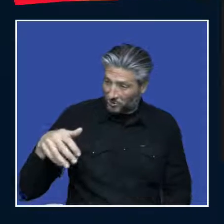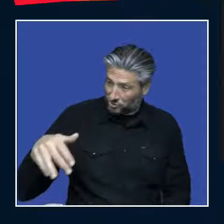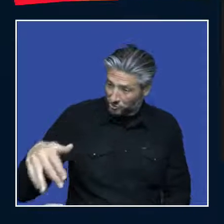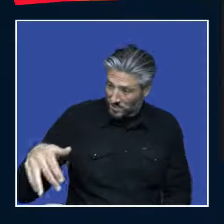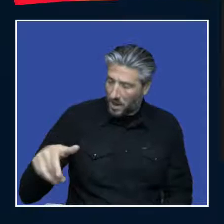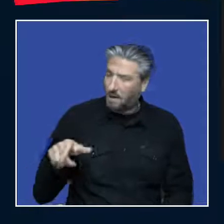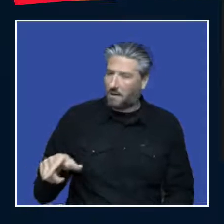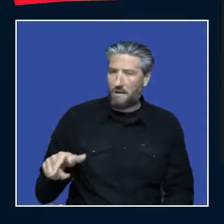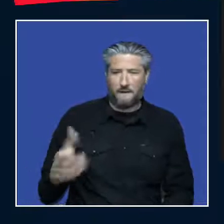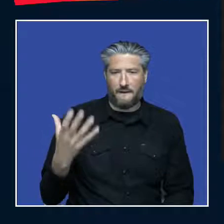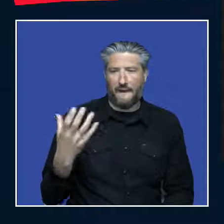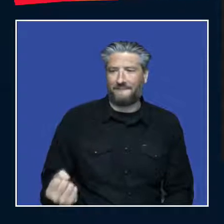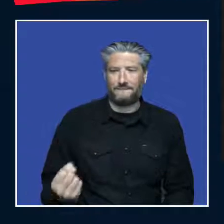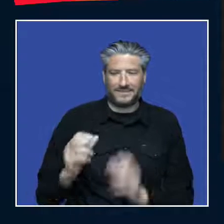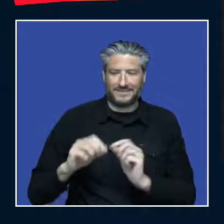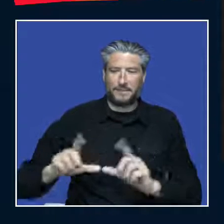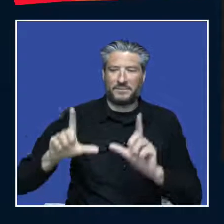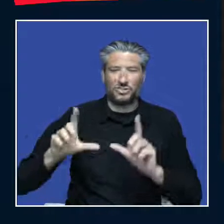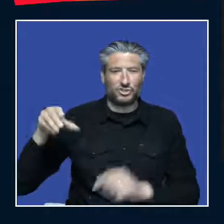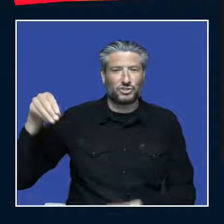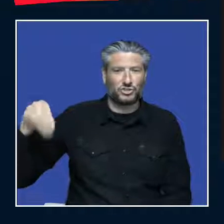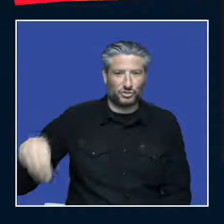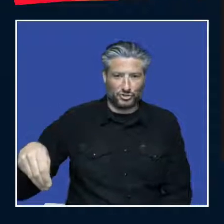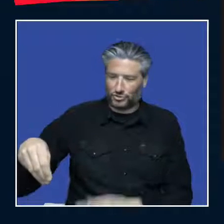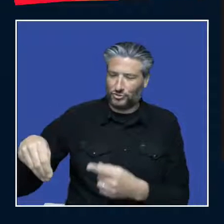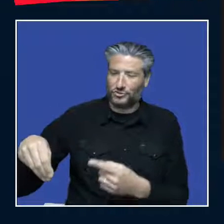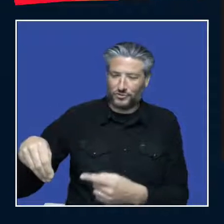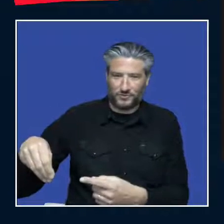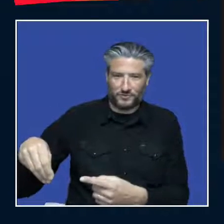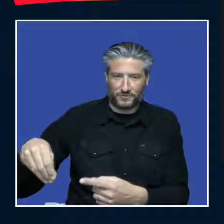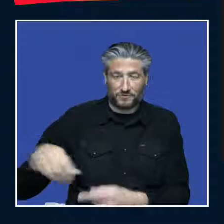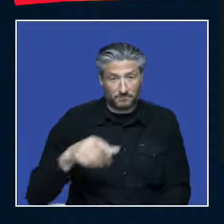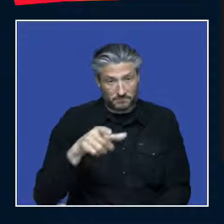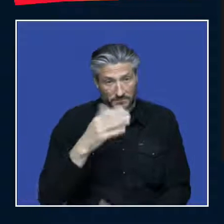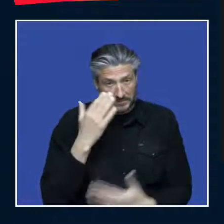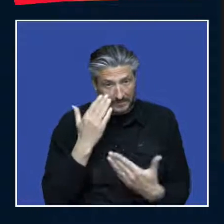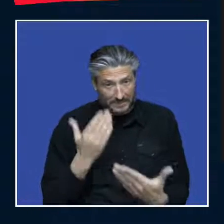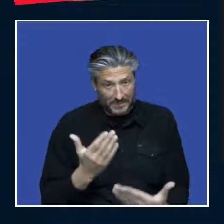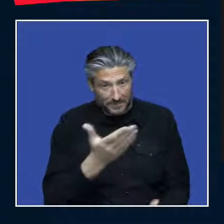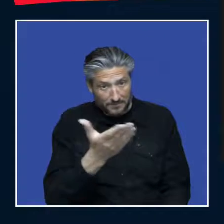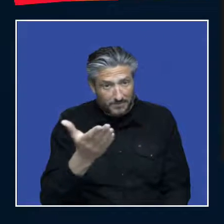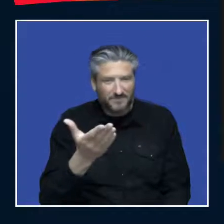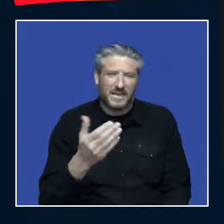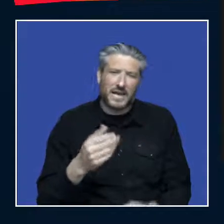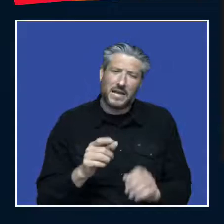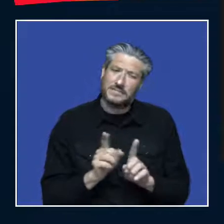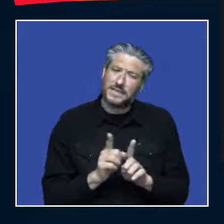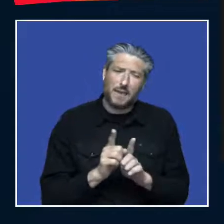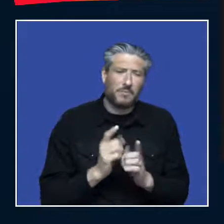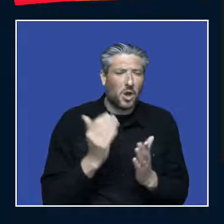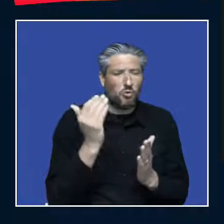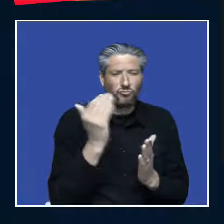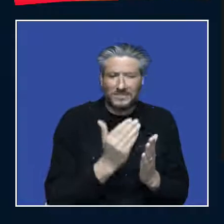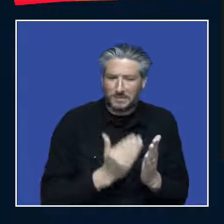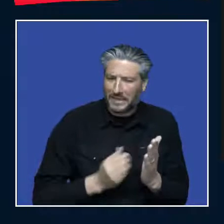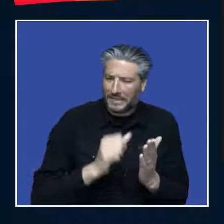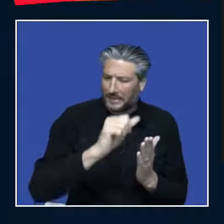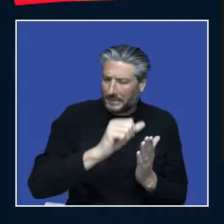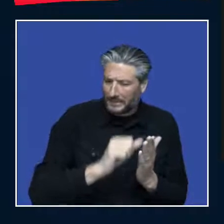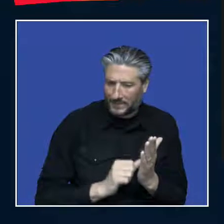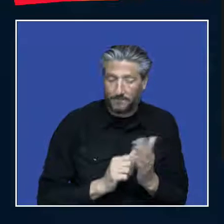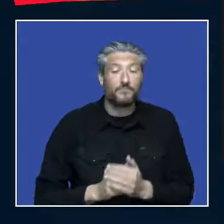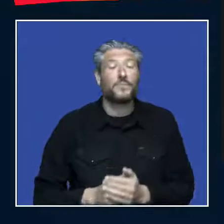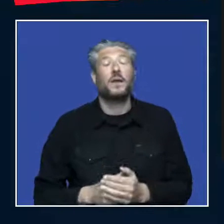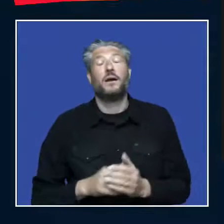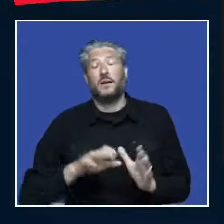and that's what it is. So you can see it, it's the manifest, it's kind of a recipe. So go back to my app service. I can now choose